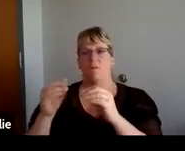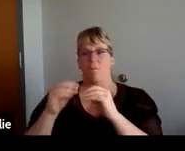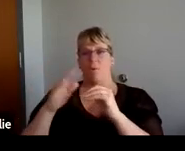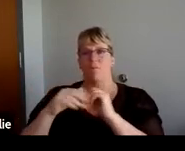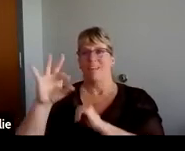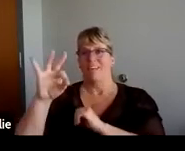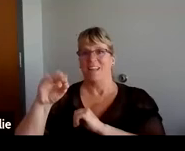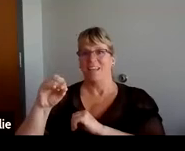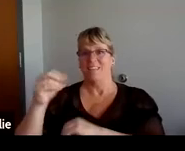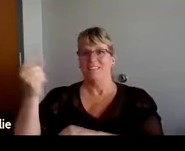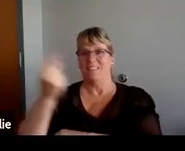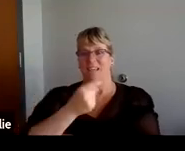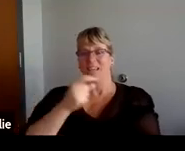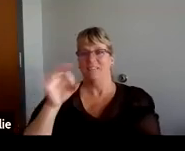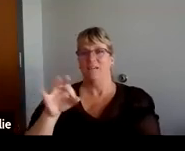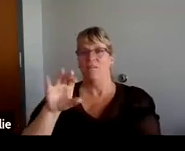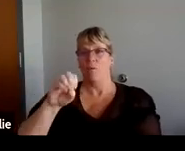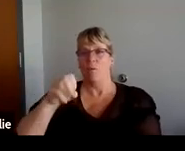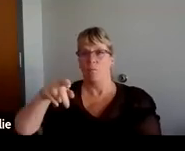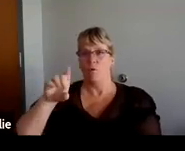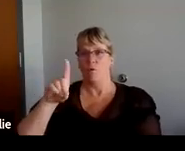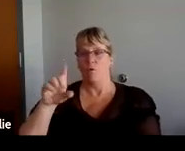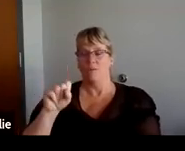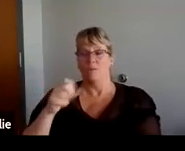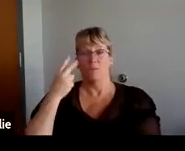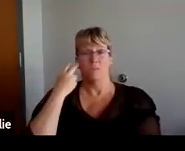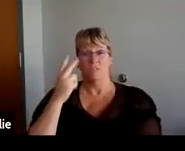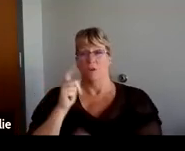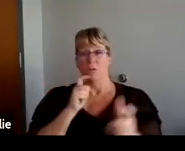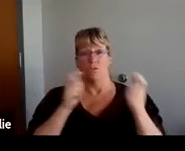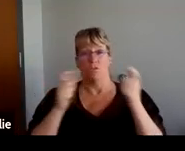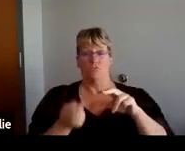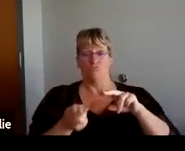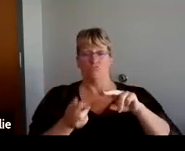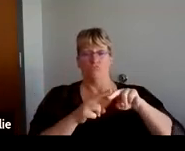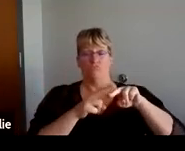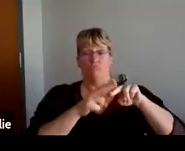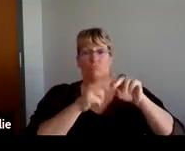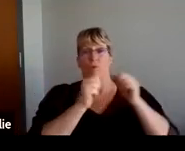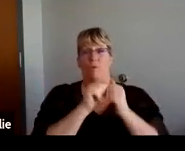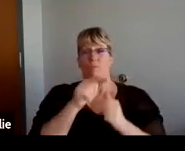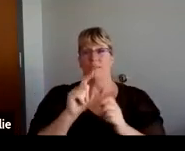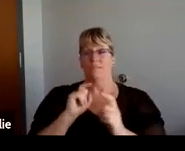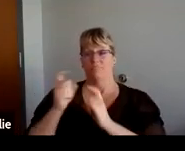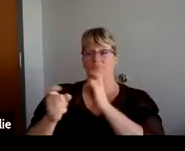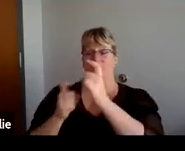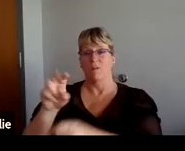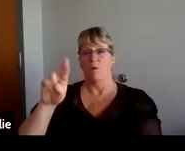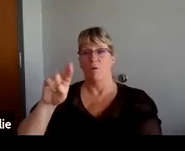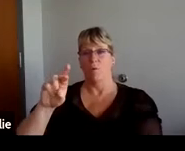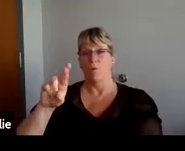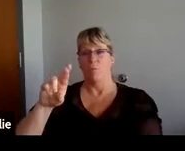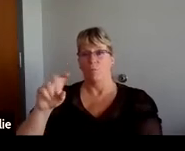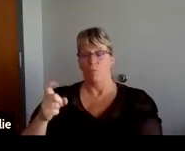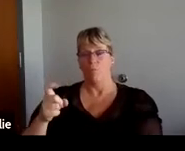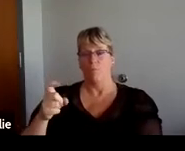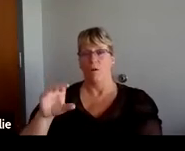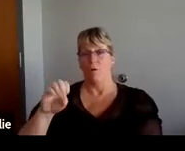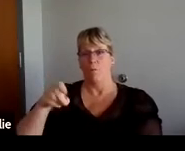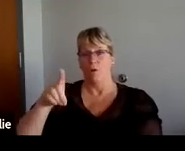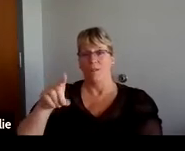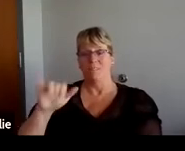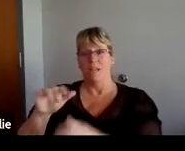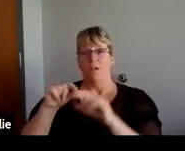days worth of opioids. And we saw a huge increase in this prescribing of opioids in this population.